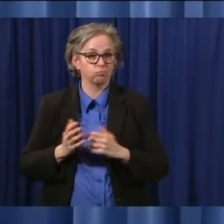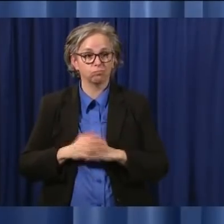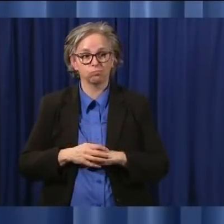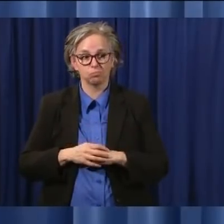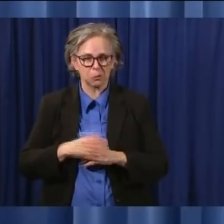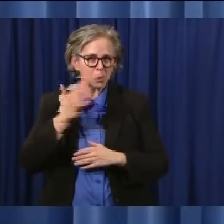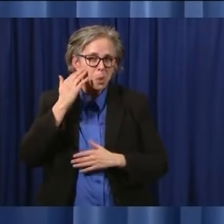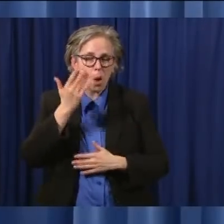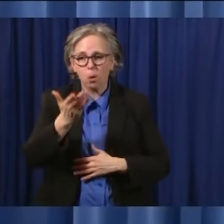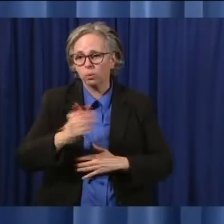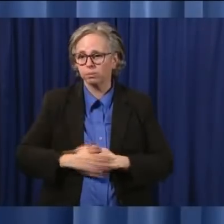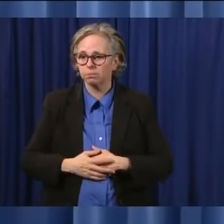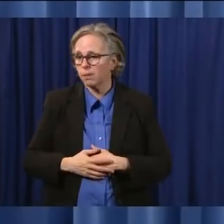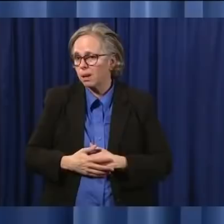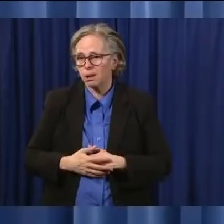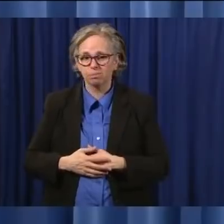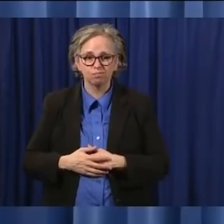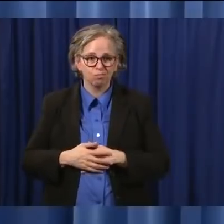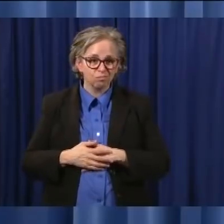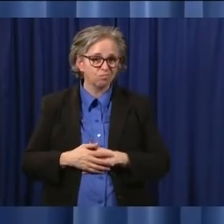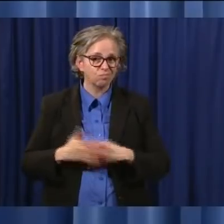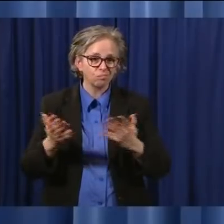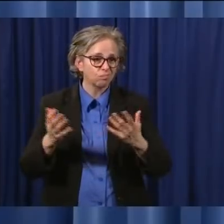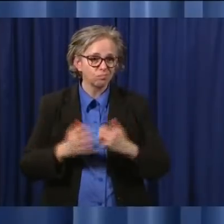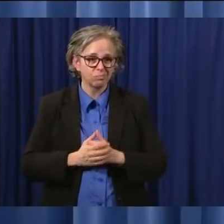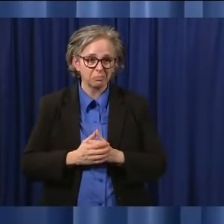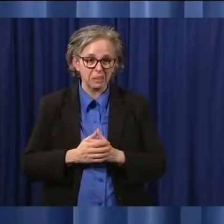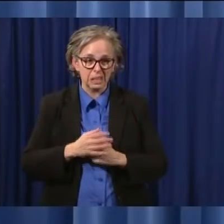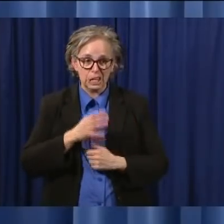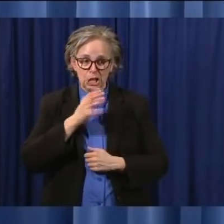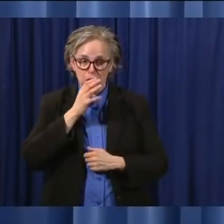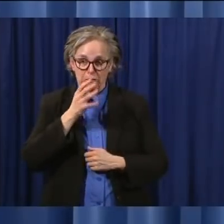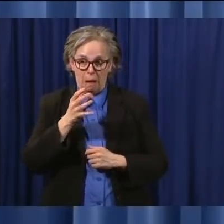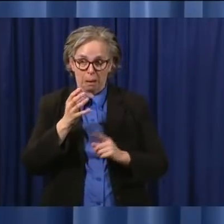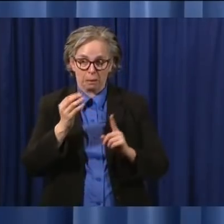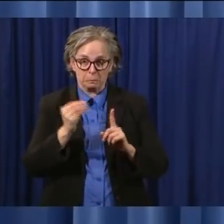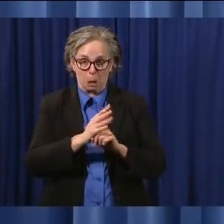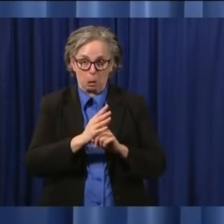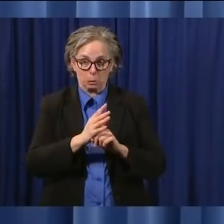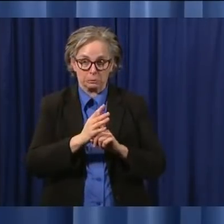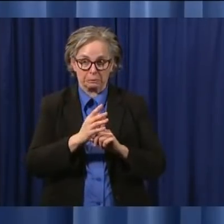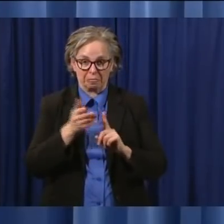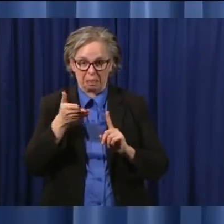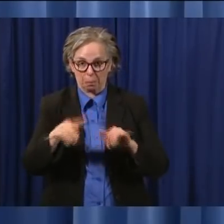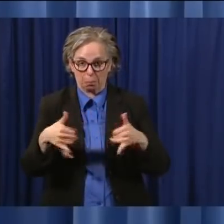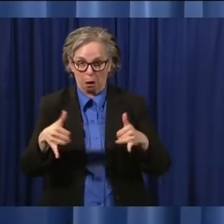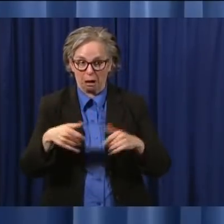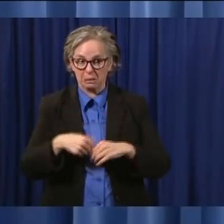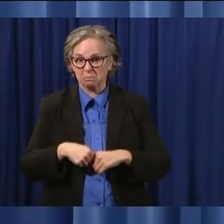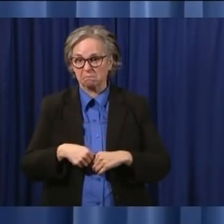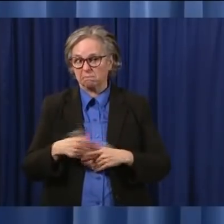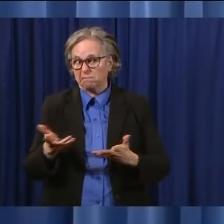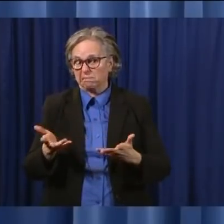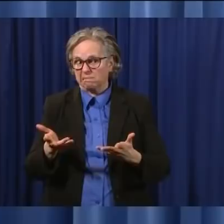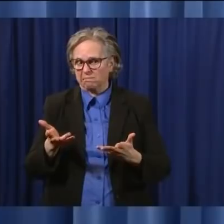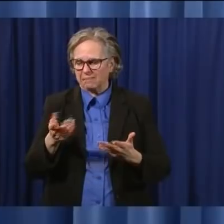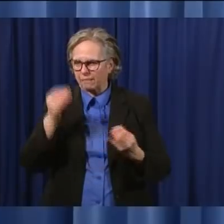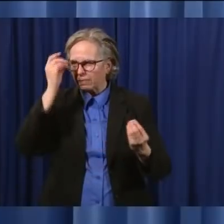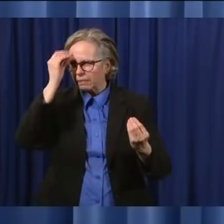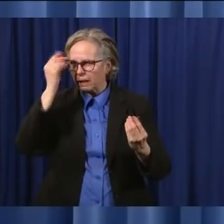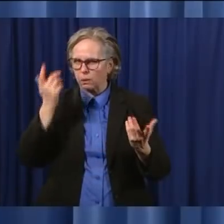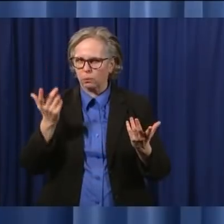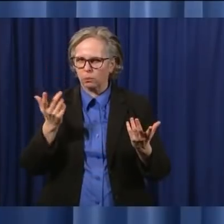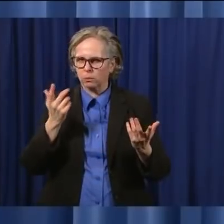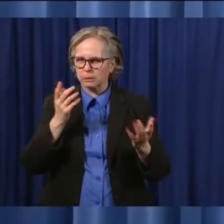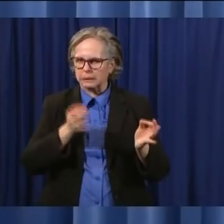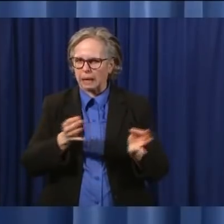What exposure does she have? And there's people are going to have to kind of work through this. As John said,